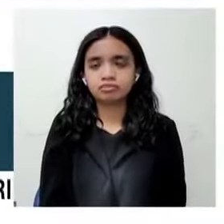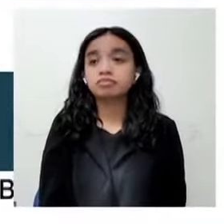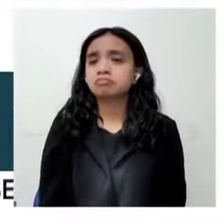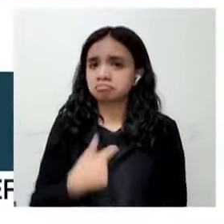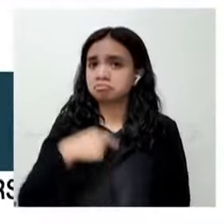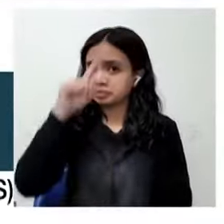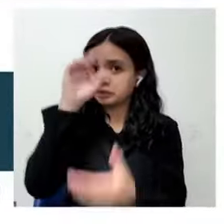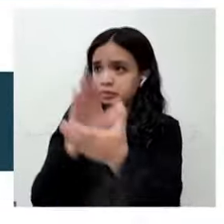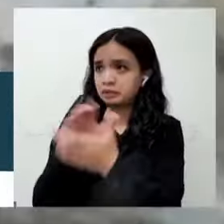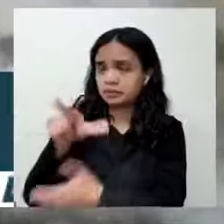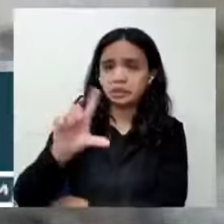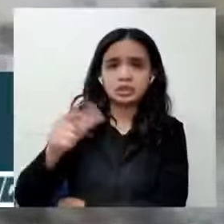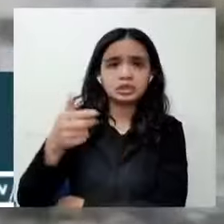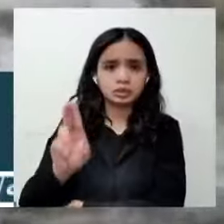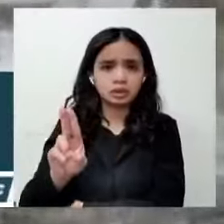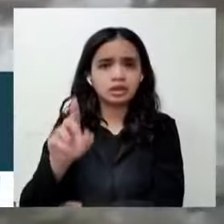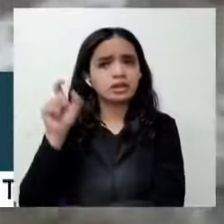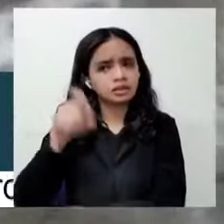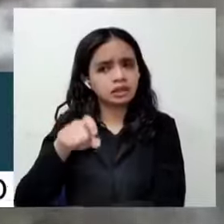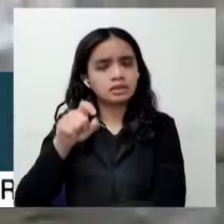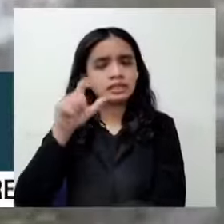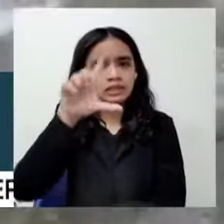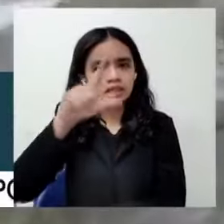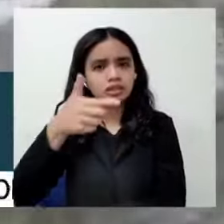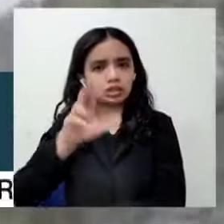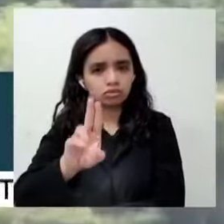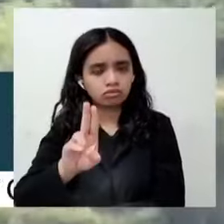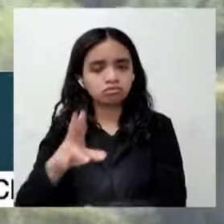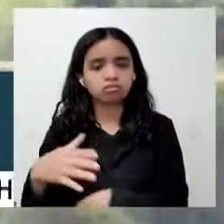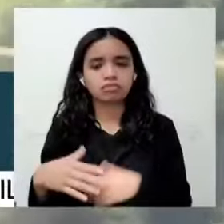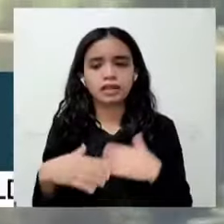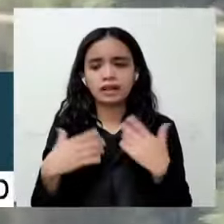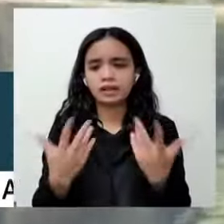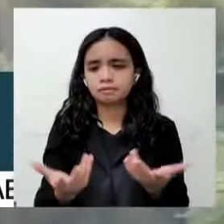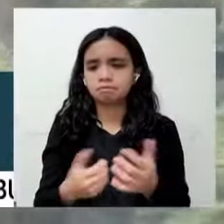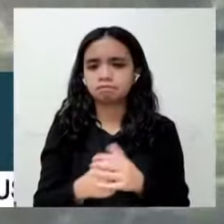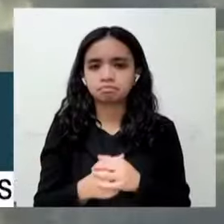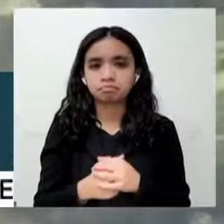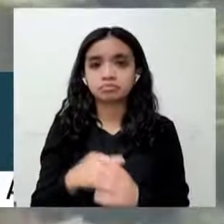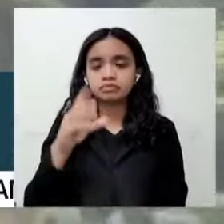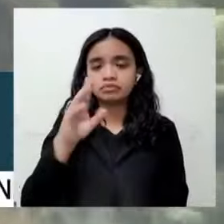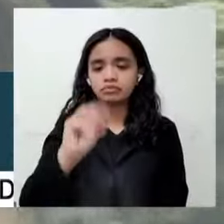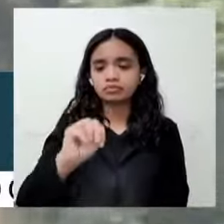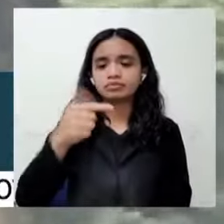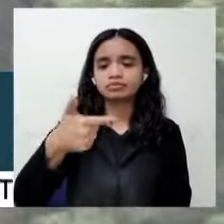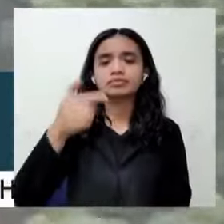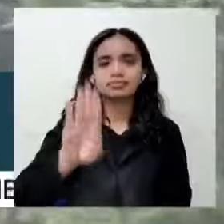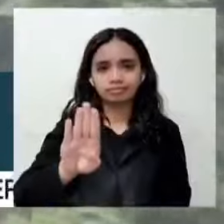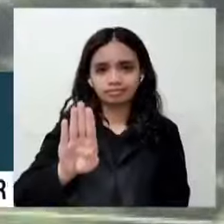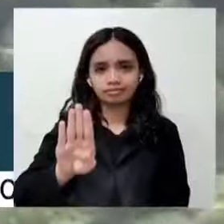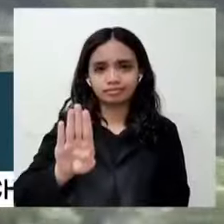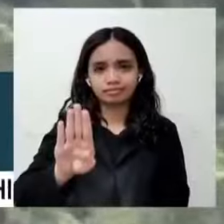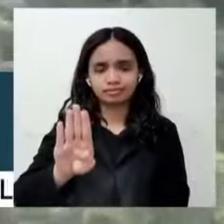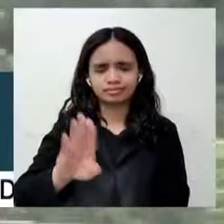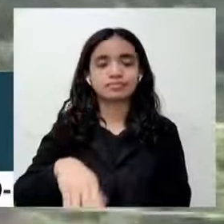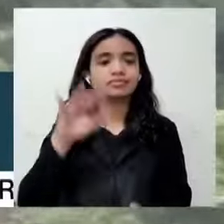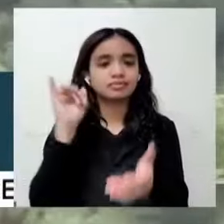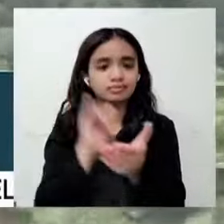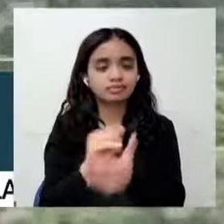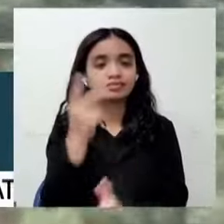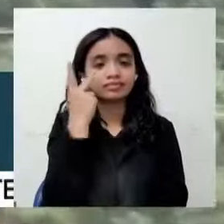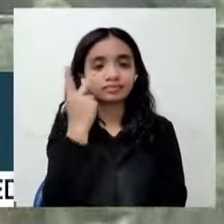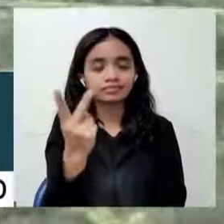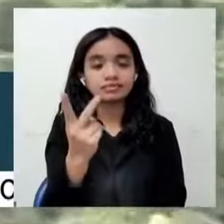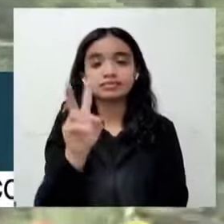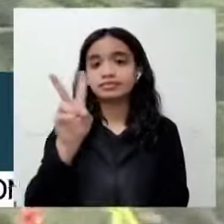LGU. I believe it's the LGU and the MGB. Diyan ko nakikita yung dalawa na